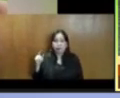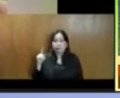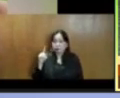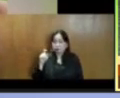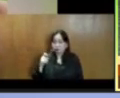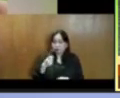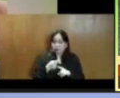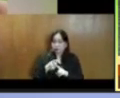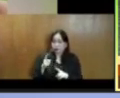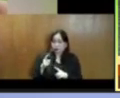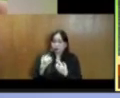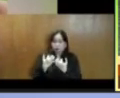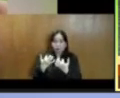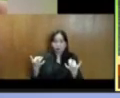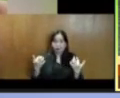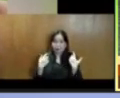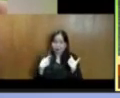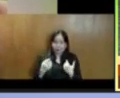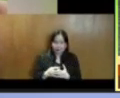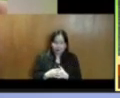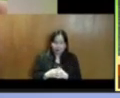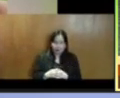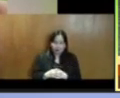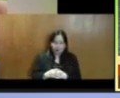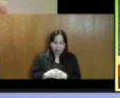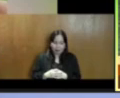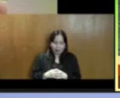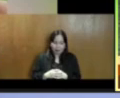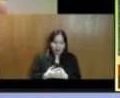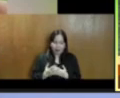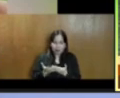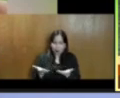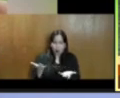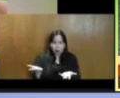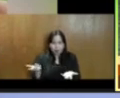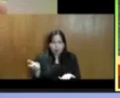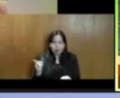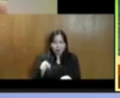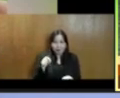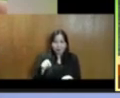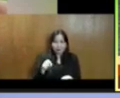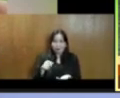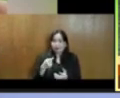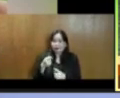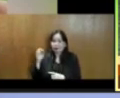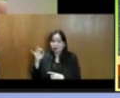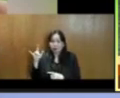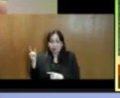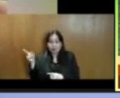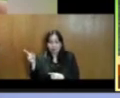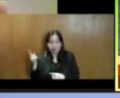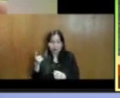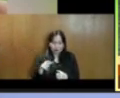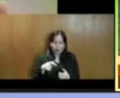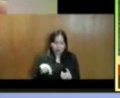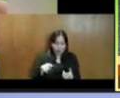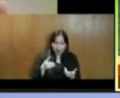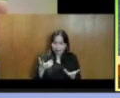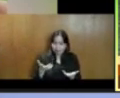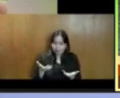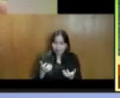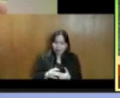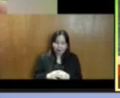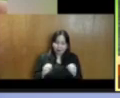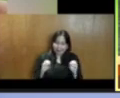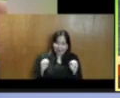audience? You can now entertain questions from this hall. Anybody? None yet? Okay.